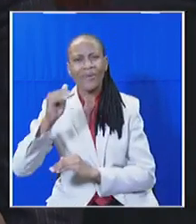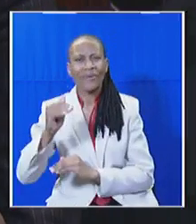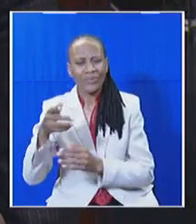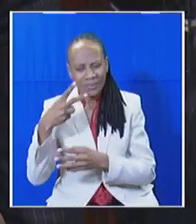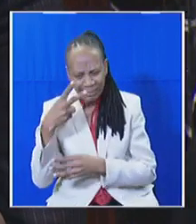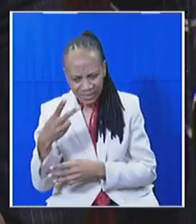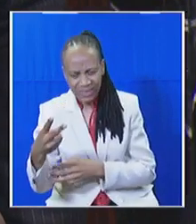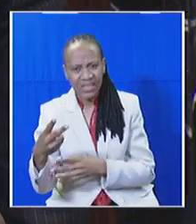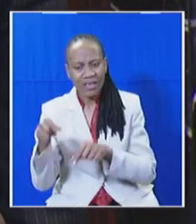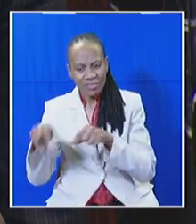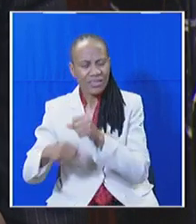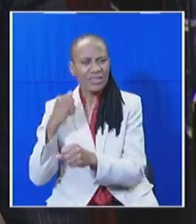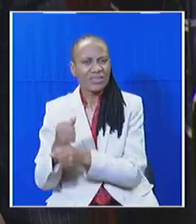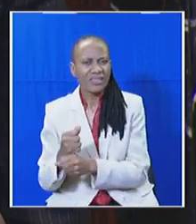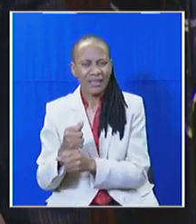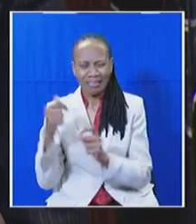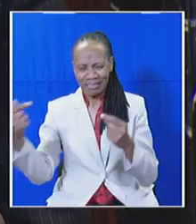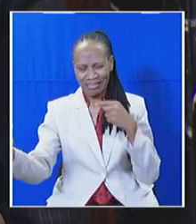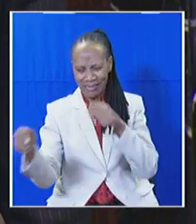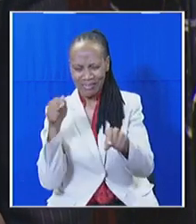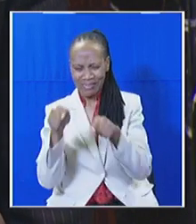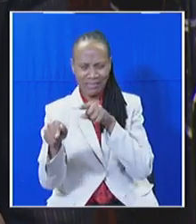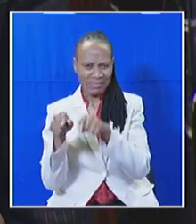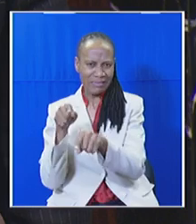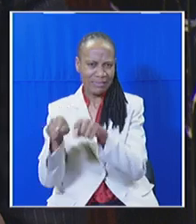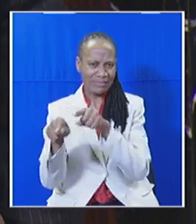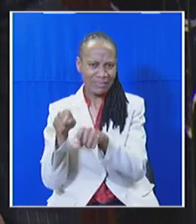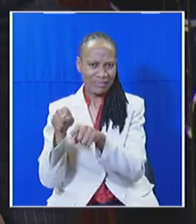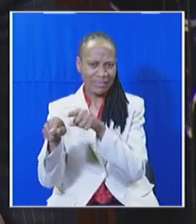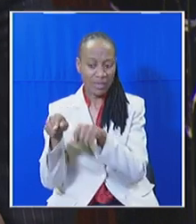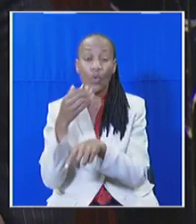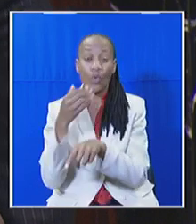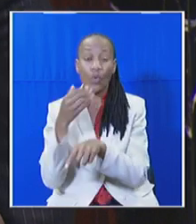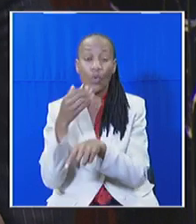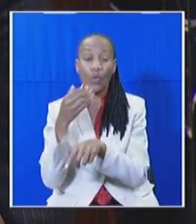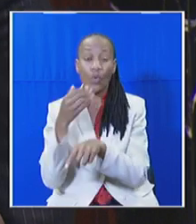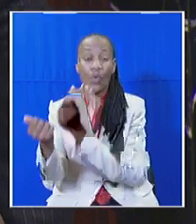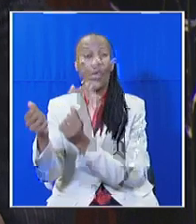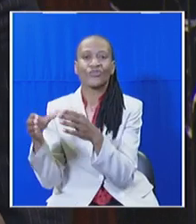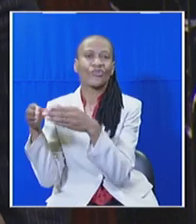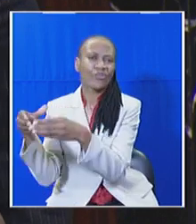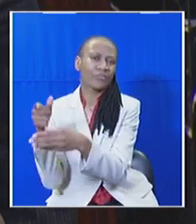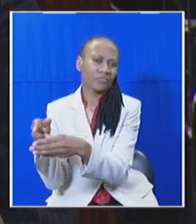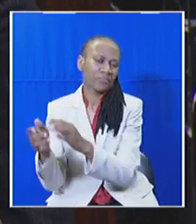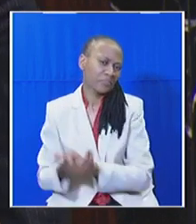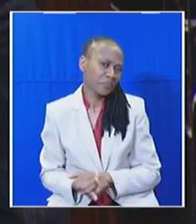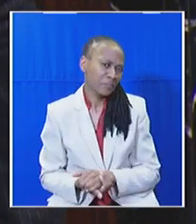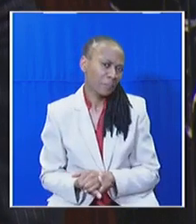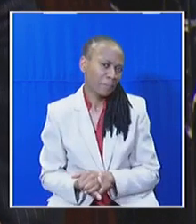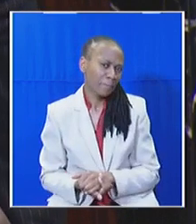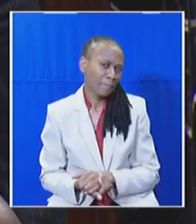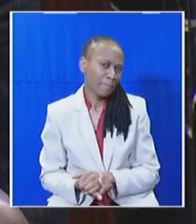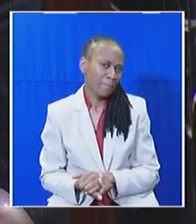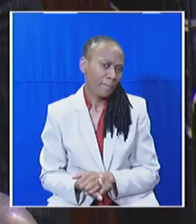get malicious criticism of the judiciary. What should happen